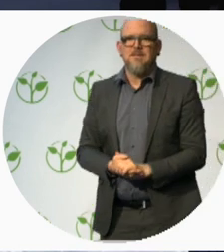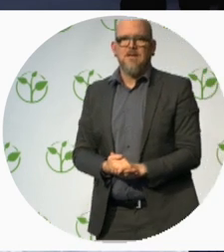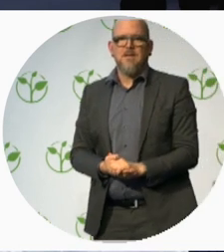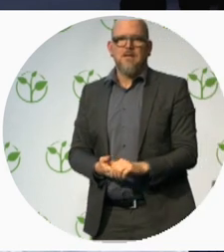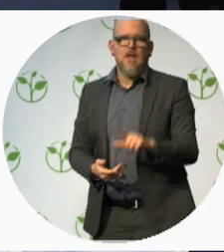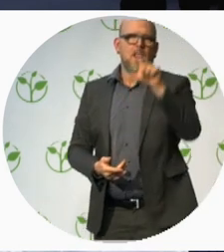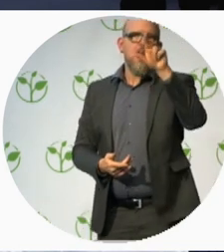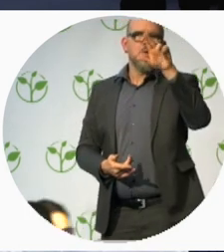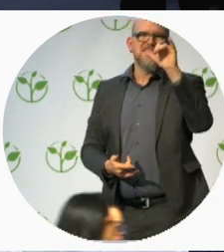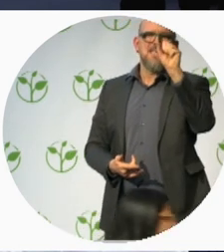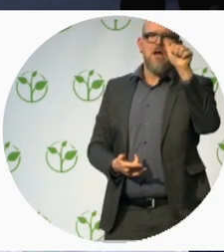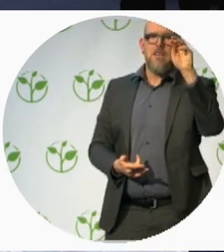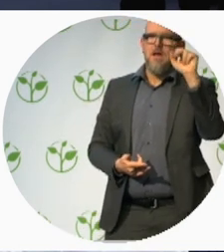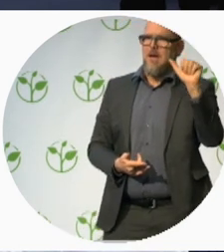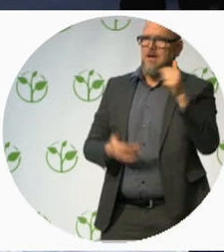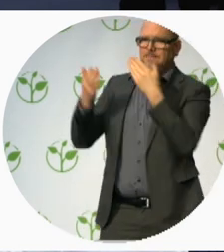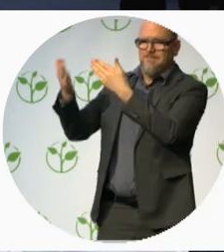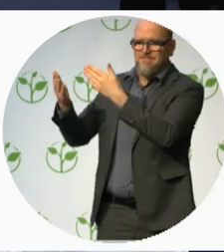follow.